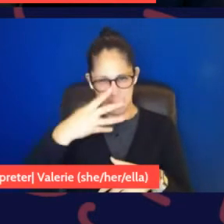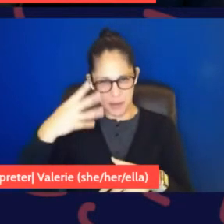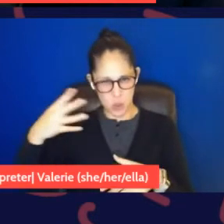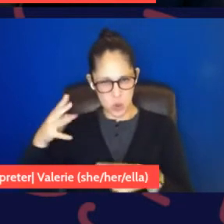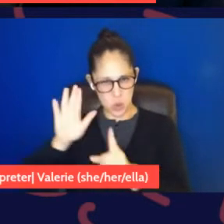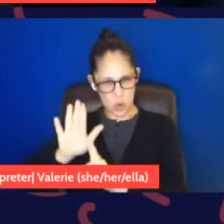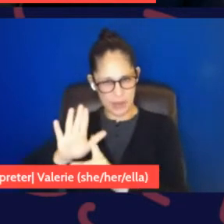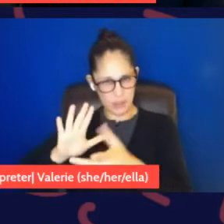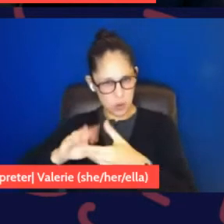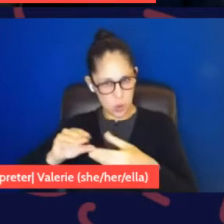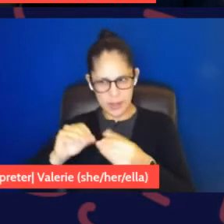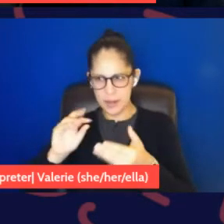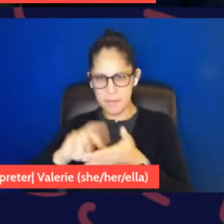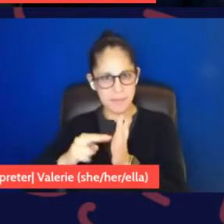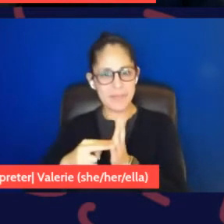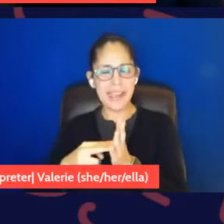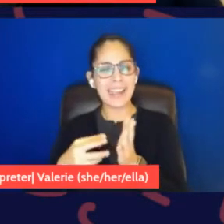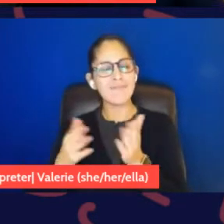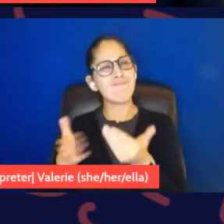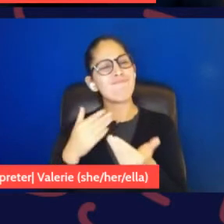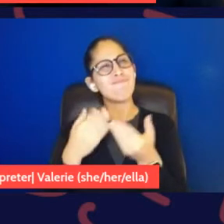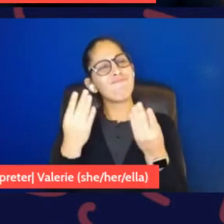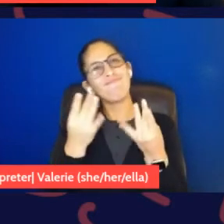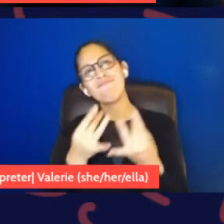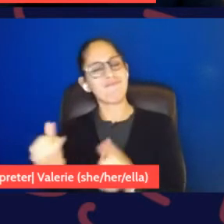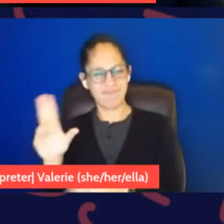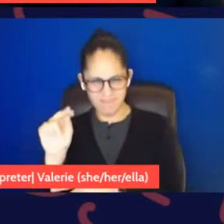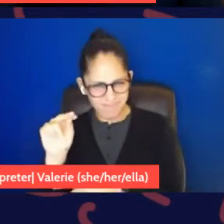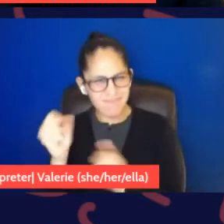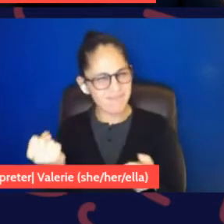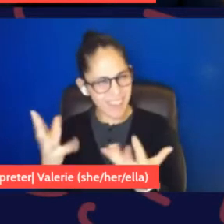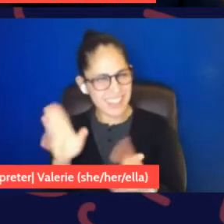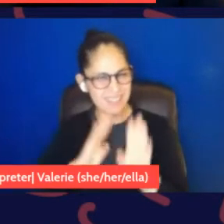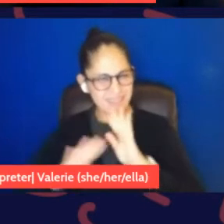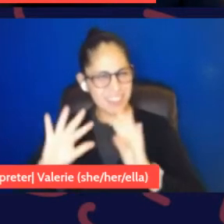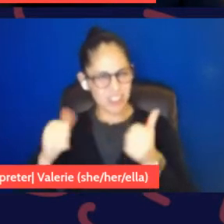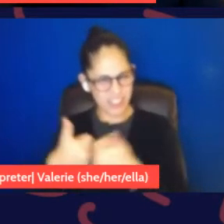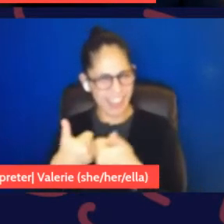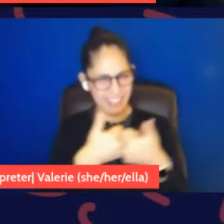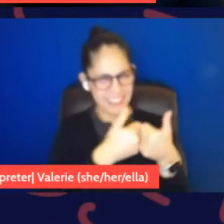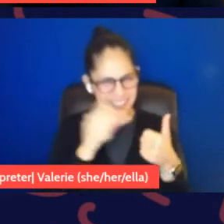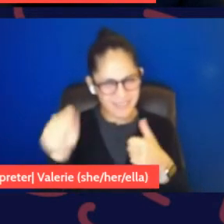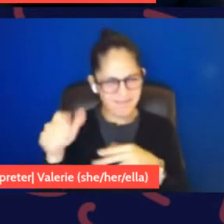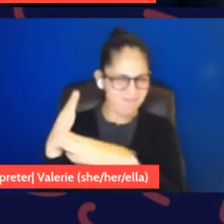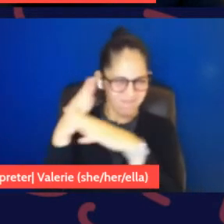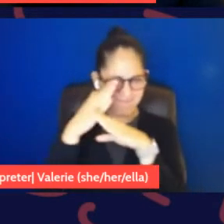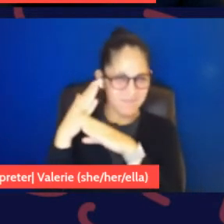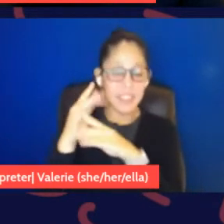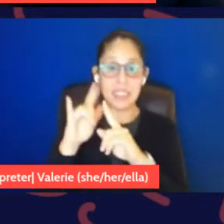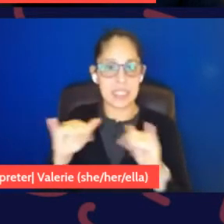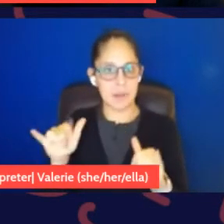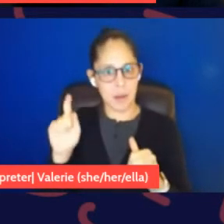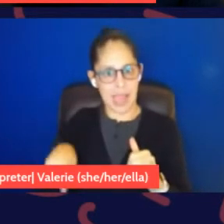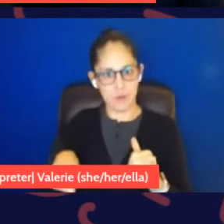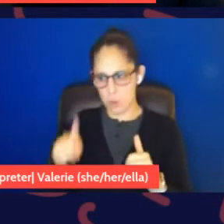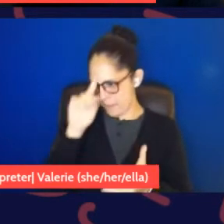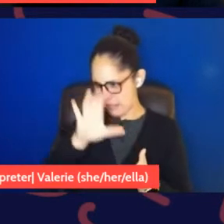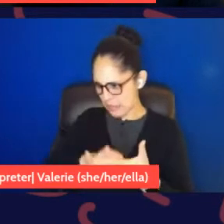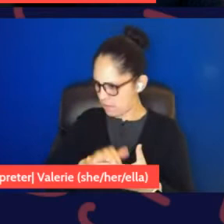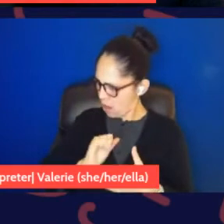it doesn't come without challenges. And also it doesn't come with, you know, believing in yourself and